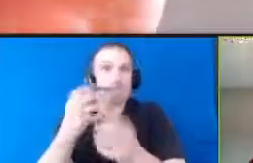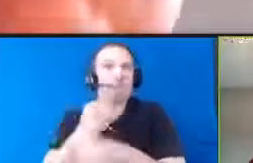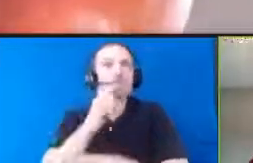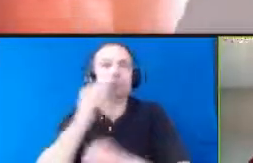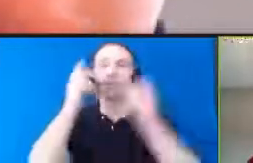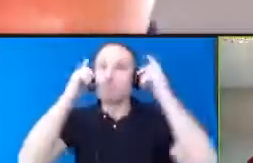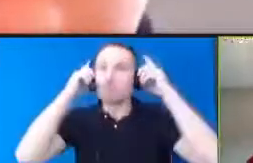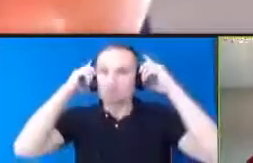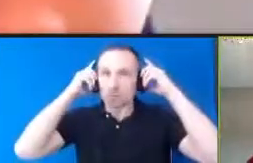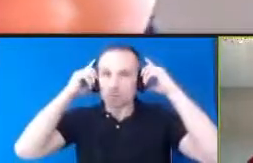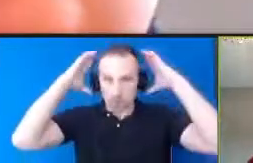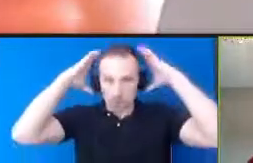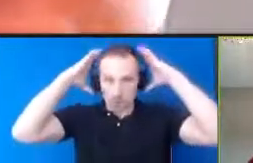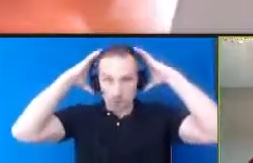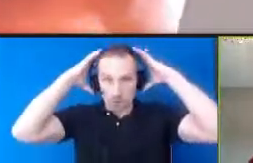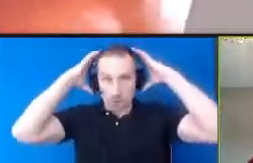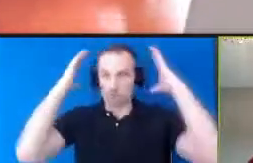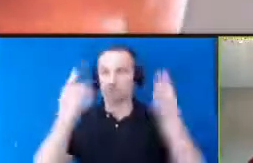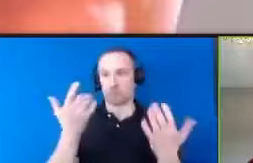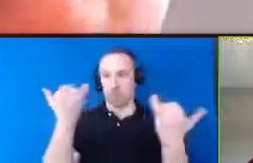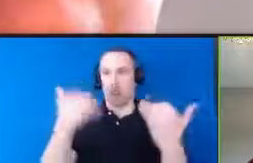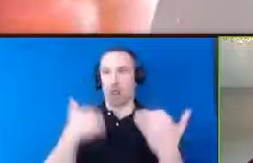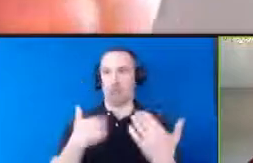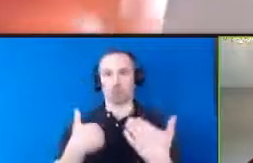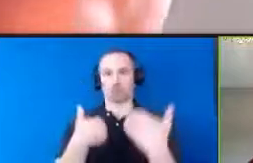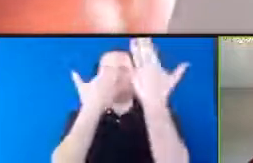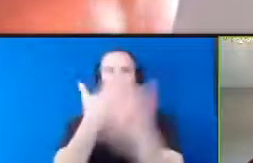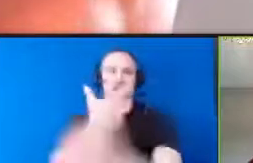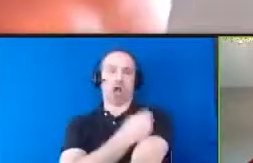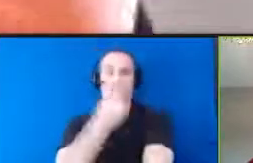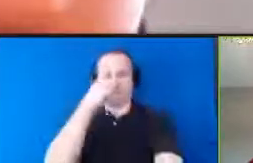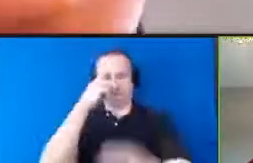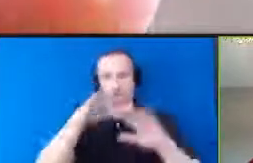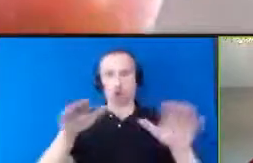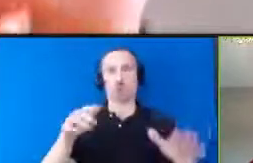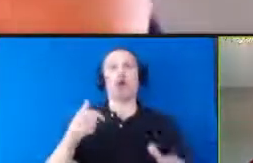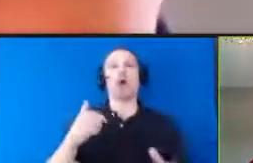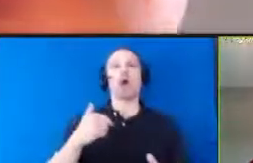currently recommended vaccines for children. Will I give them Johnson,